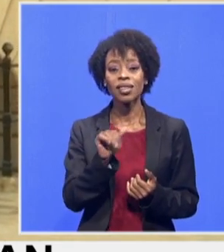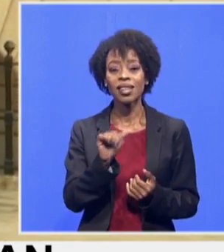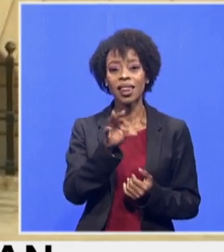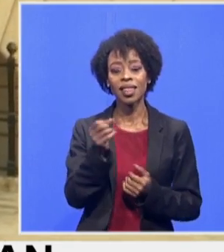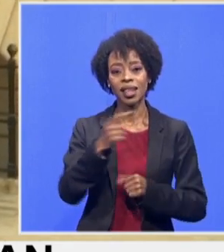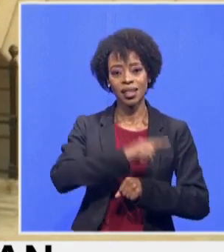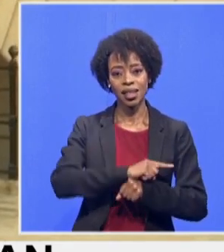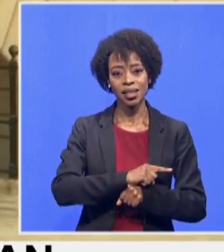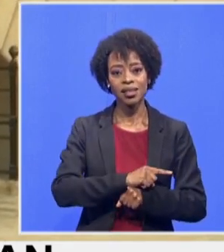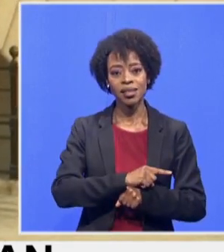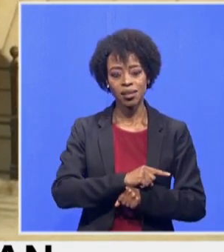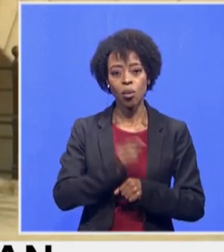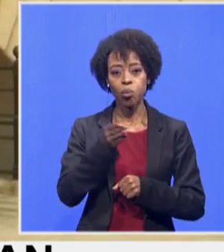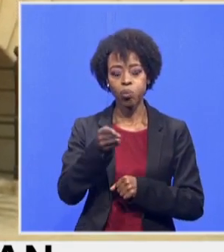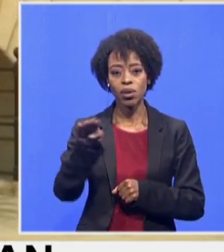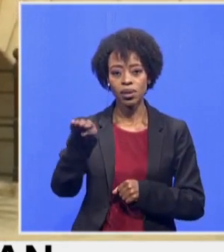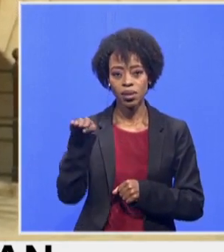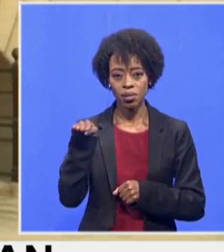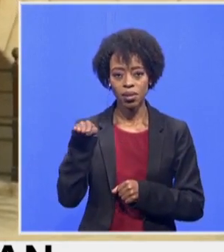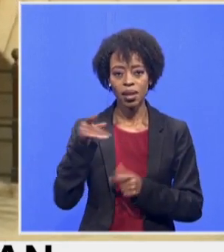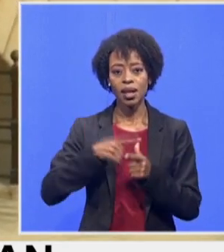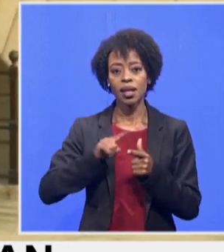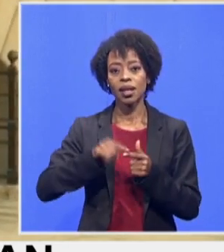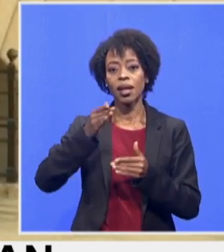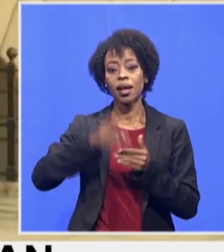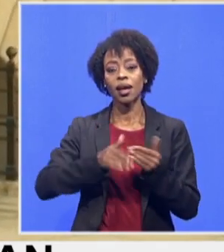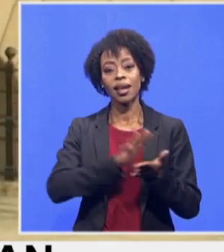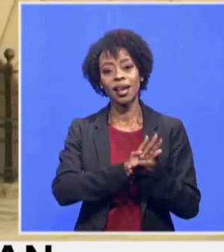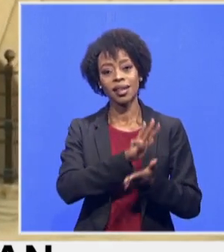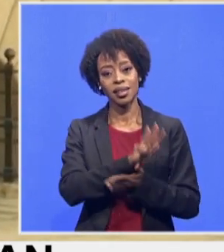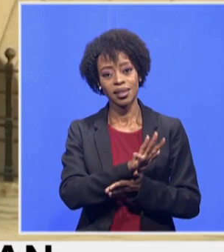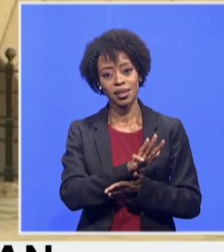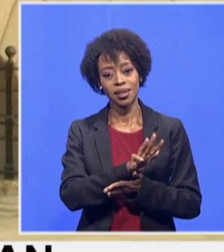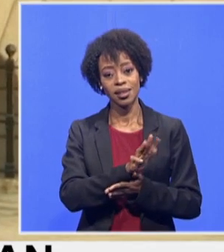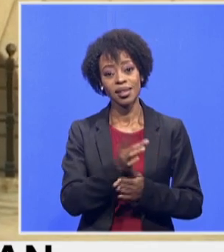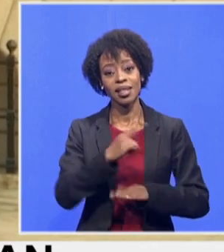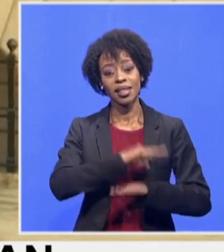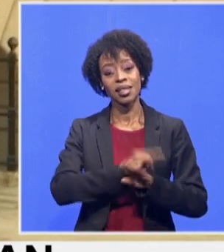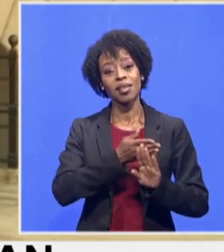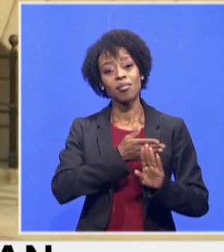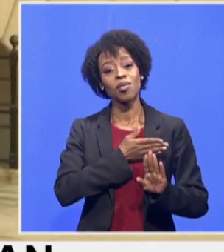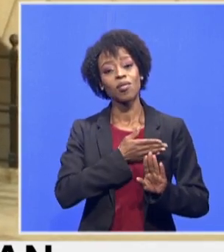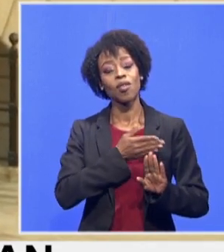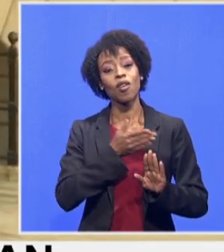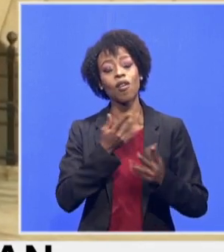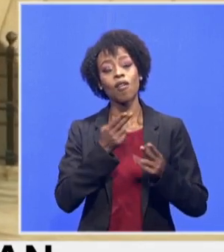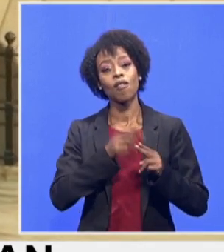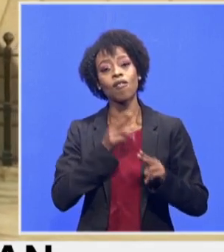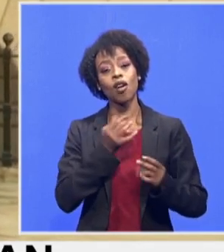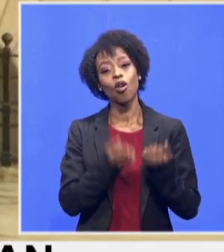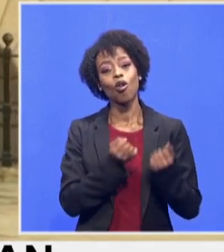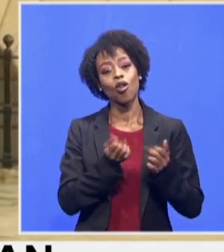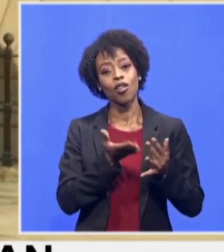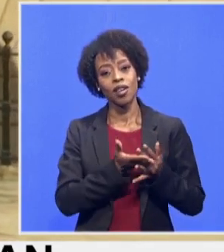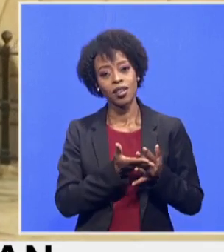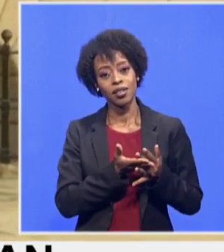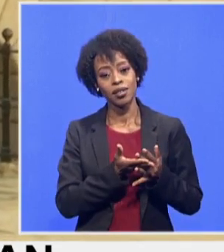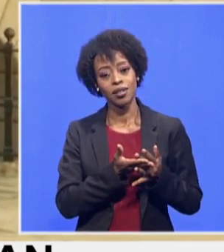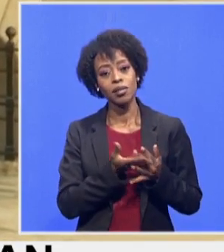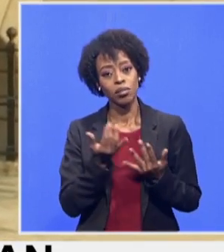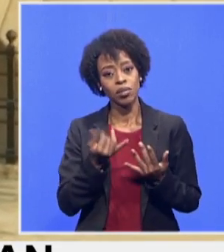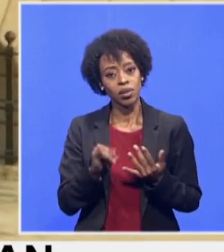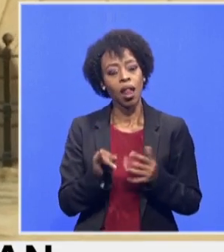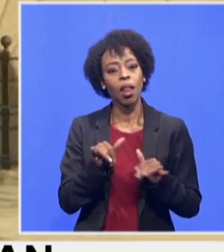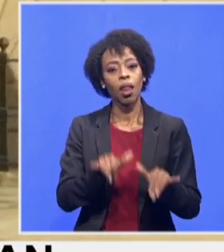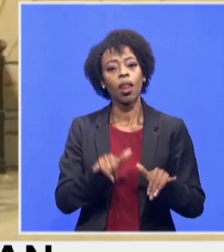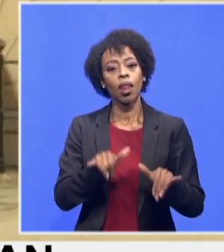be in Zimbabwe, and those visas expired on the 19th, a day before our final court case, for which we are still